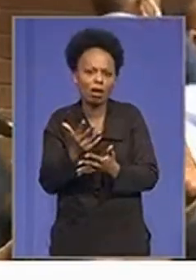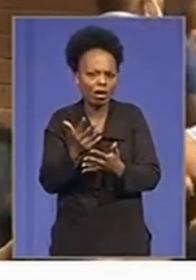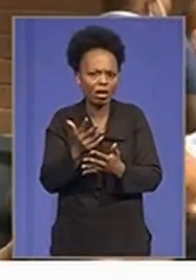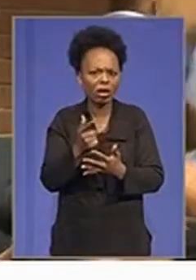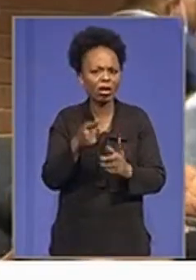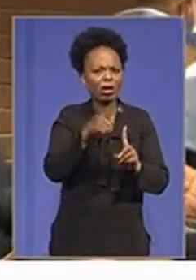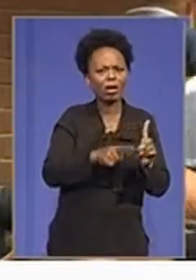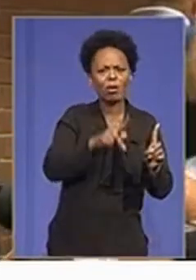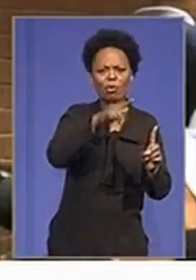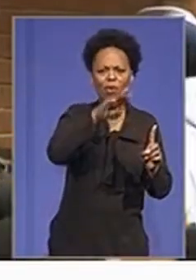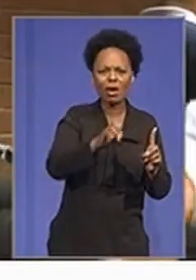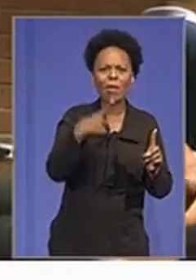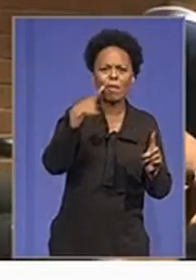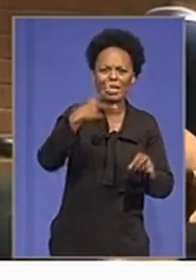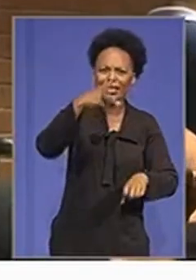was actually the second child